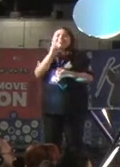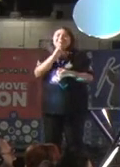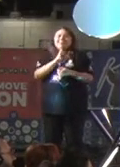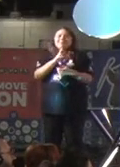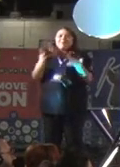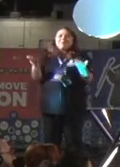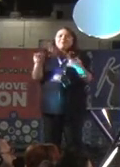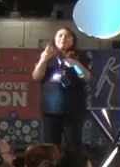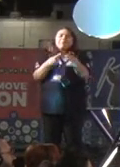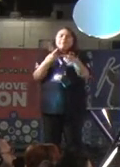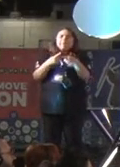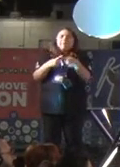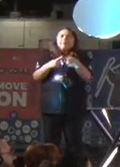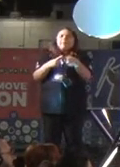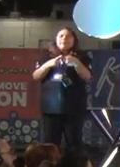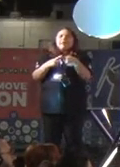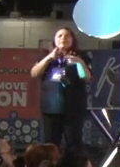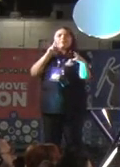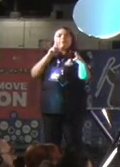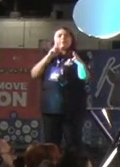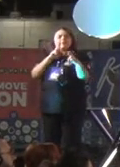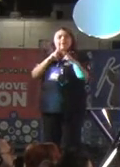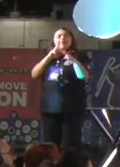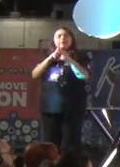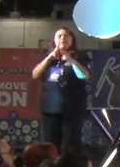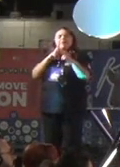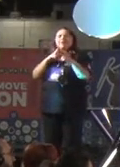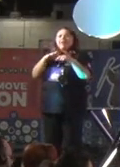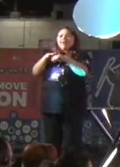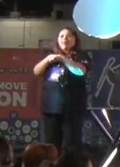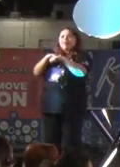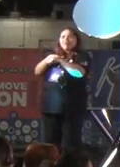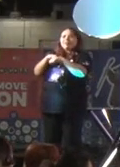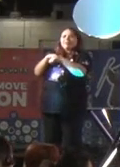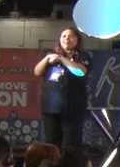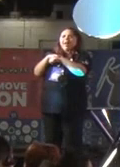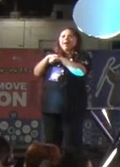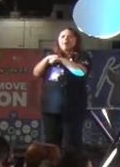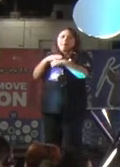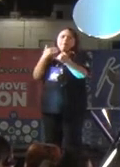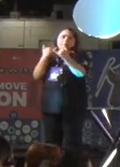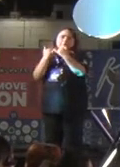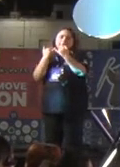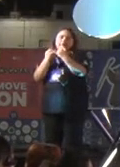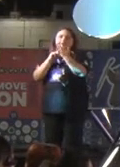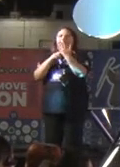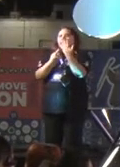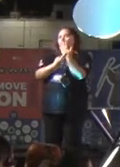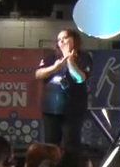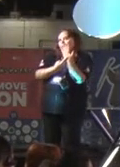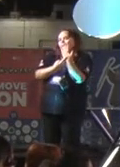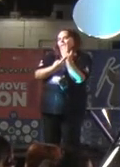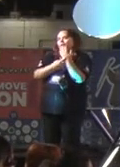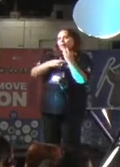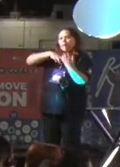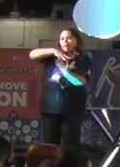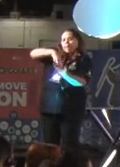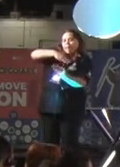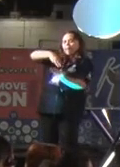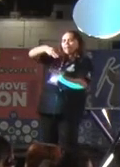related to, something from their world, spaghetti. And at that moment, even in all